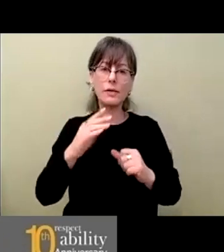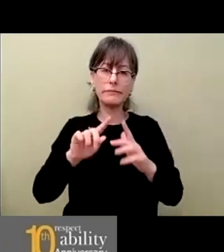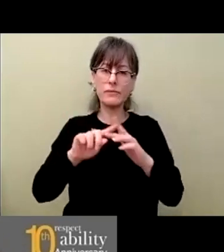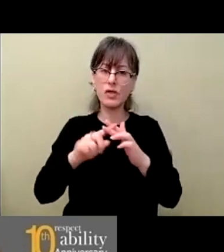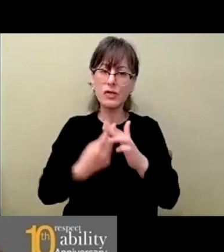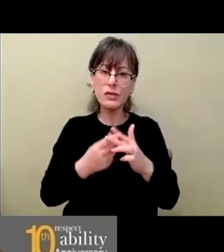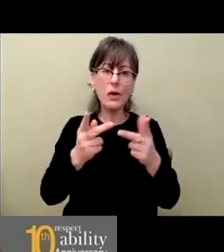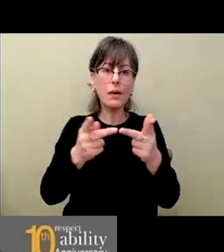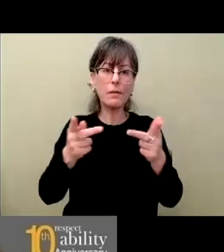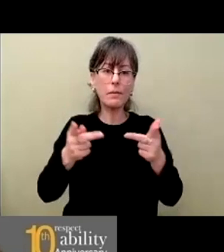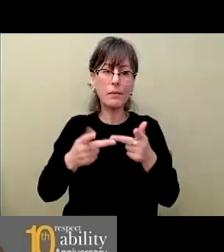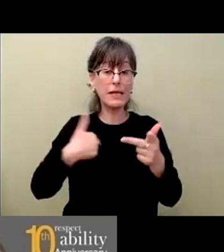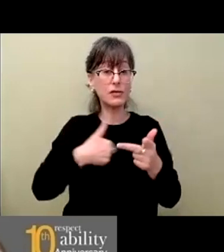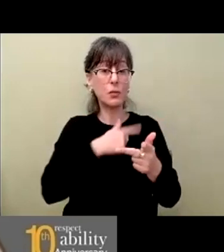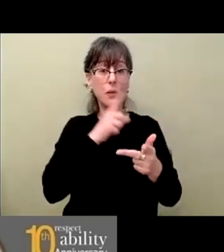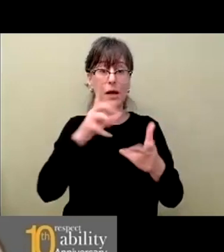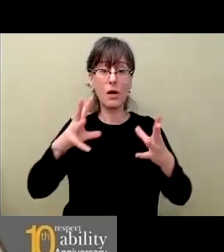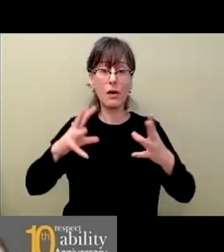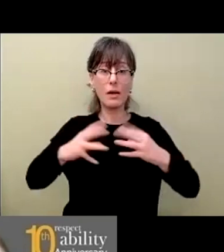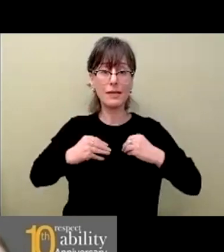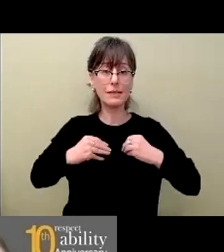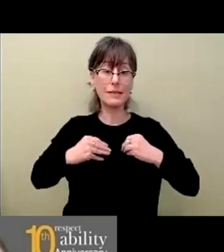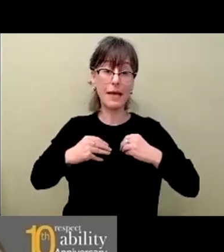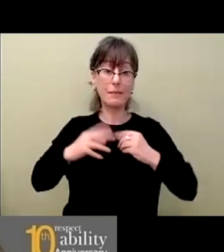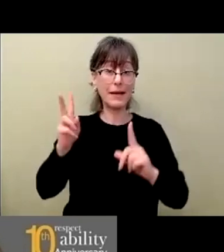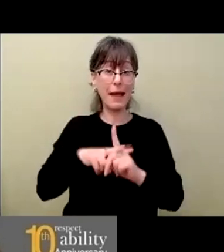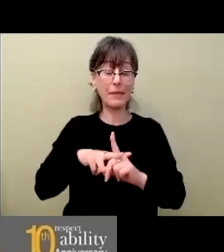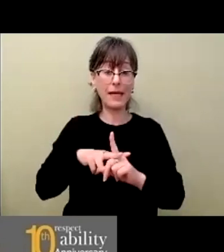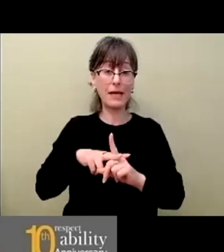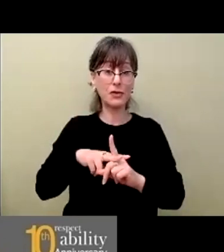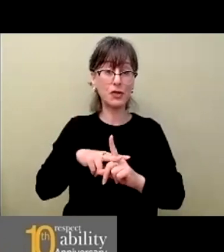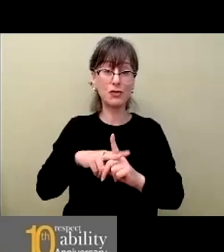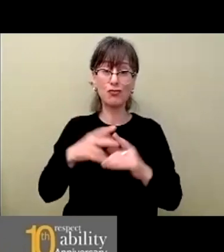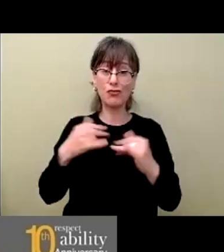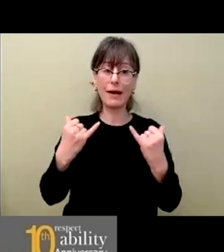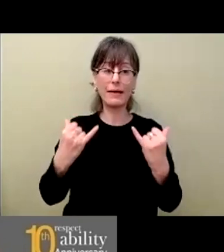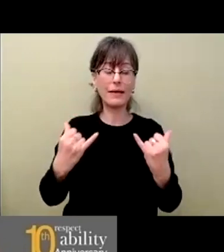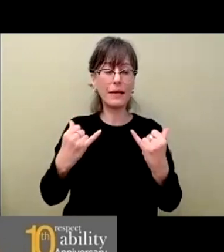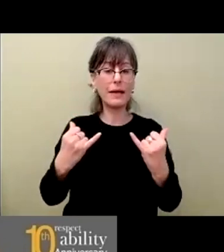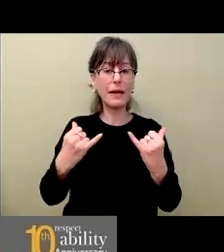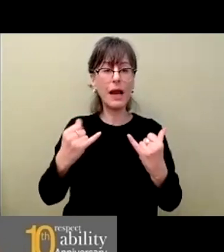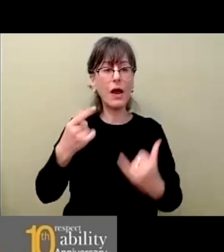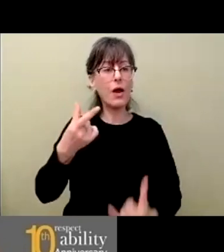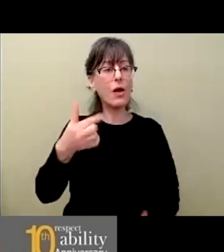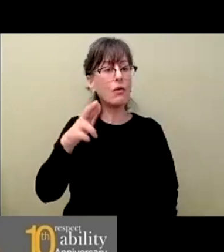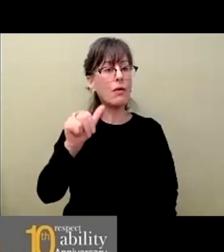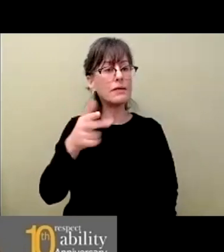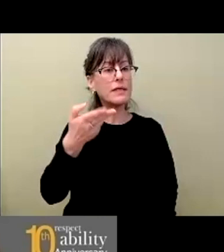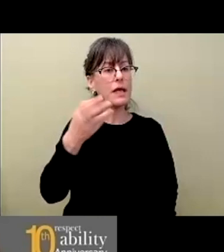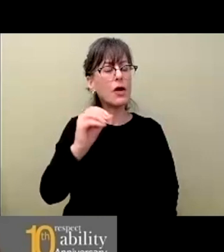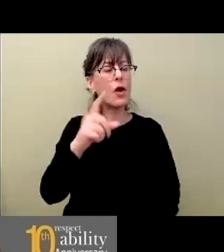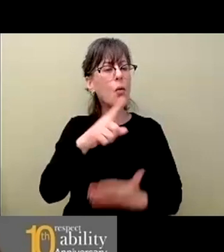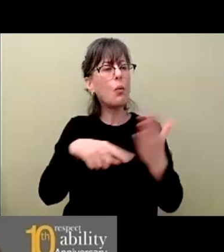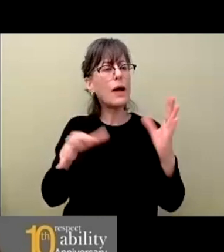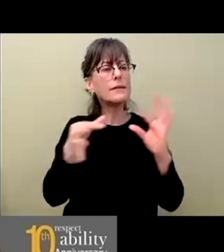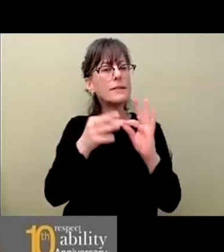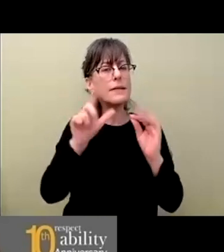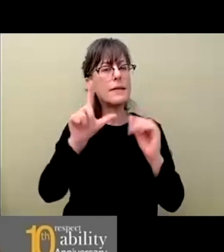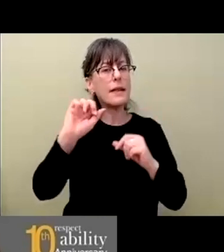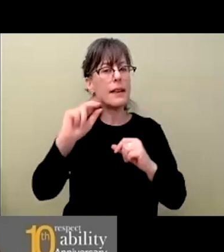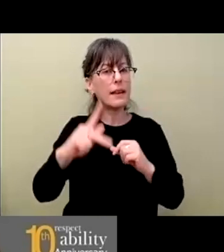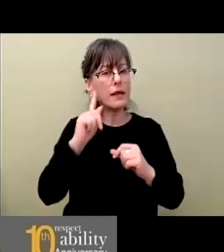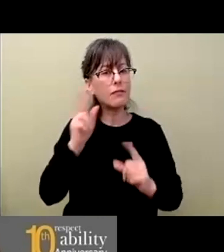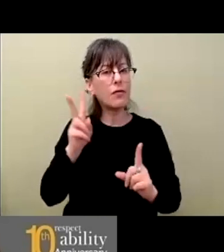We're accepting applications right now. Graciano, what is the link for applying to our fellowship